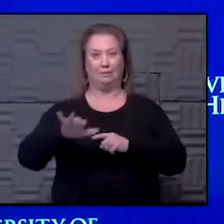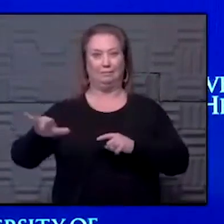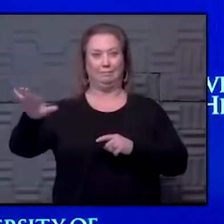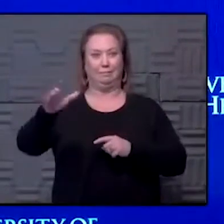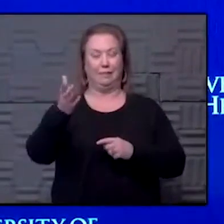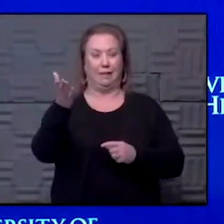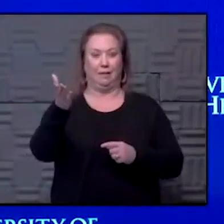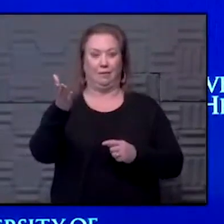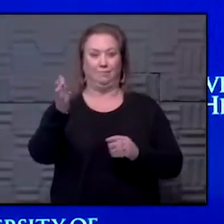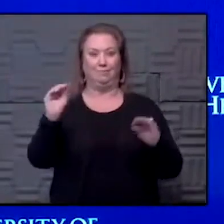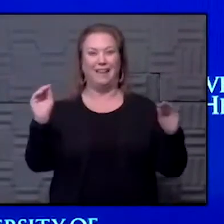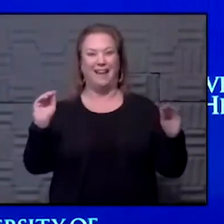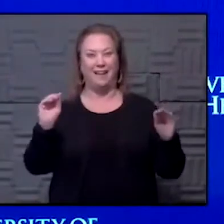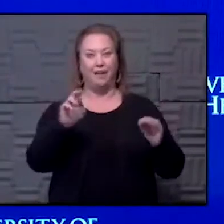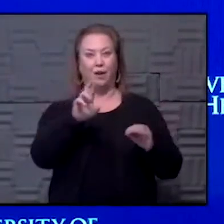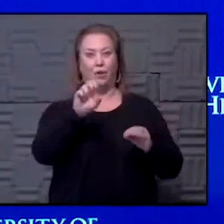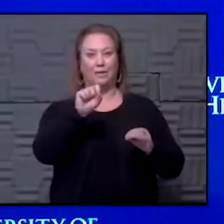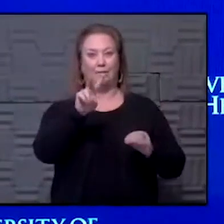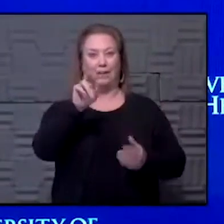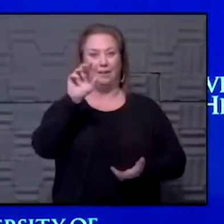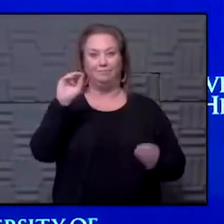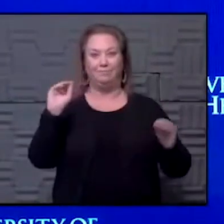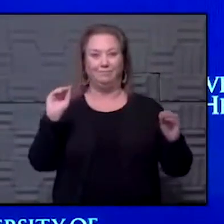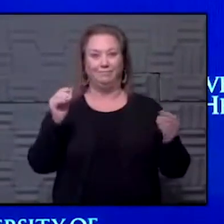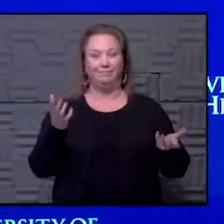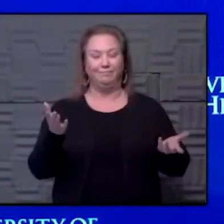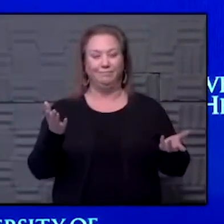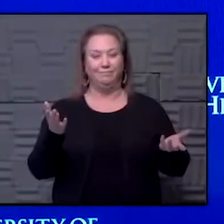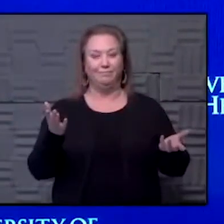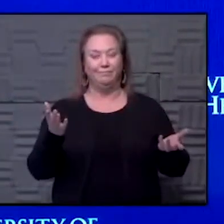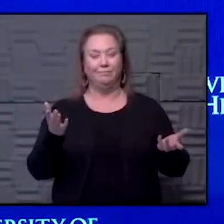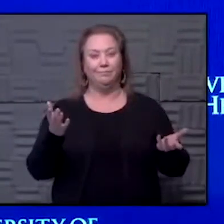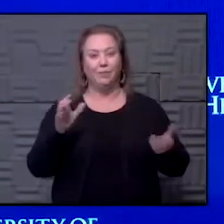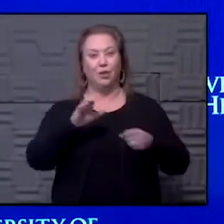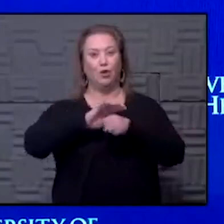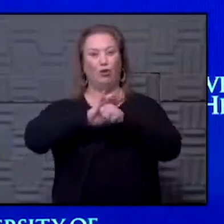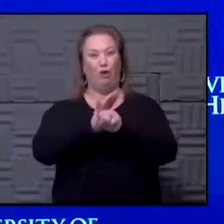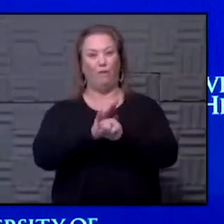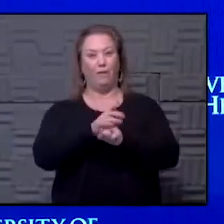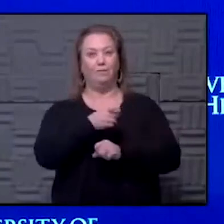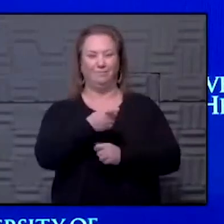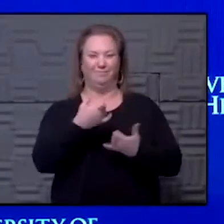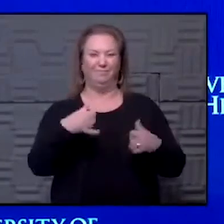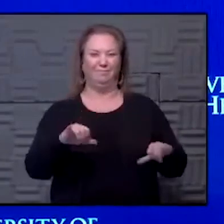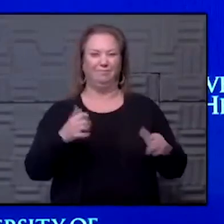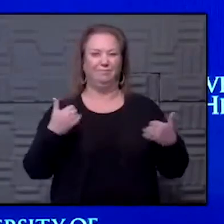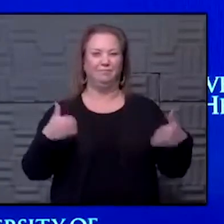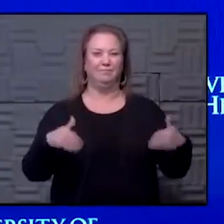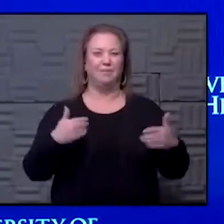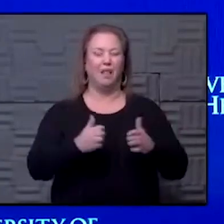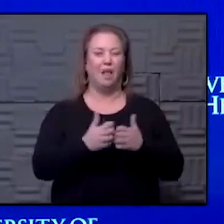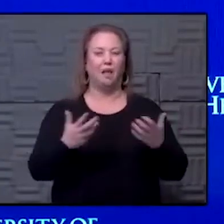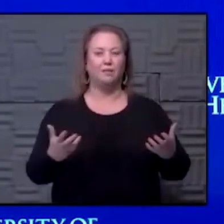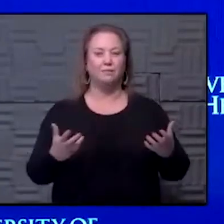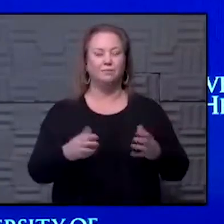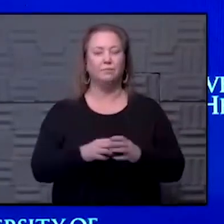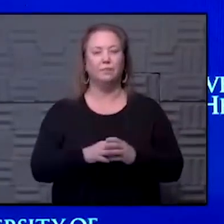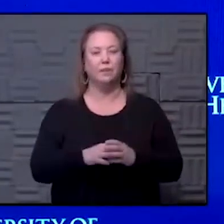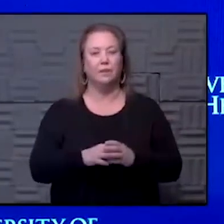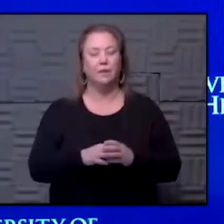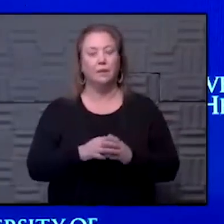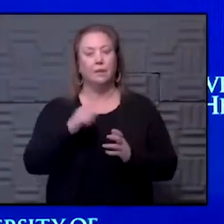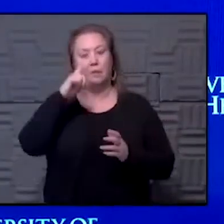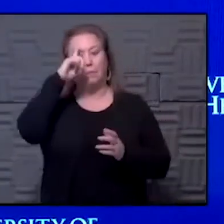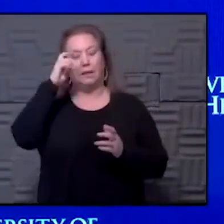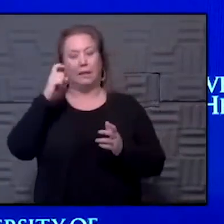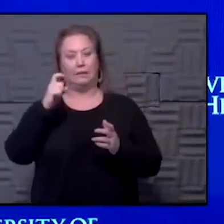None. How much RSV is there? None. How much COVID is there? still a lot. That just is